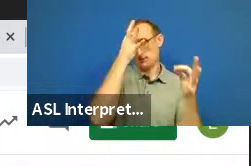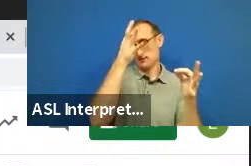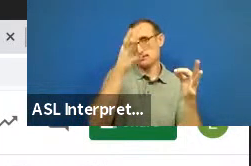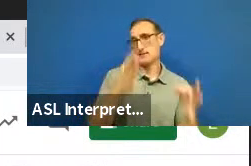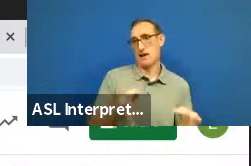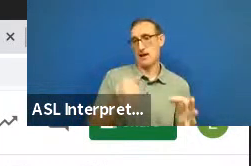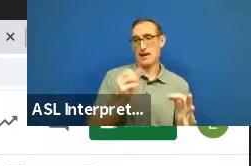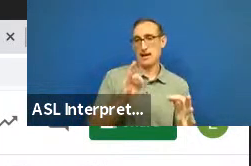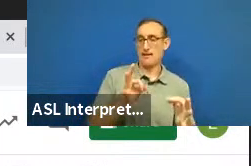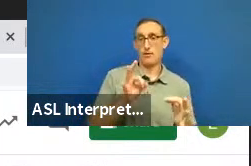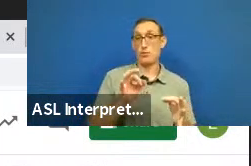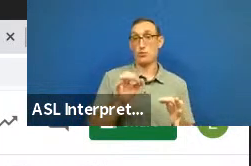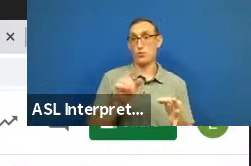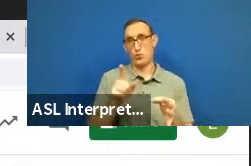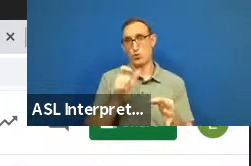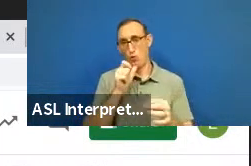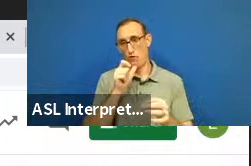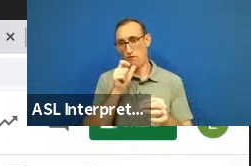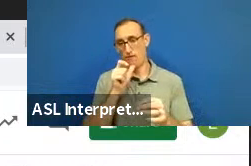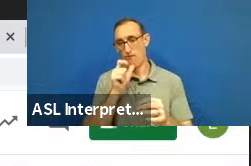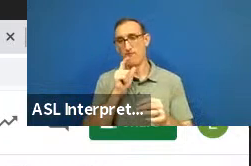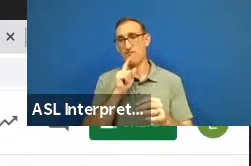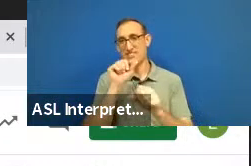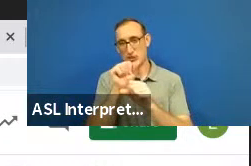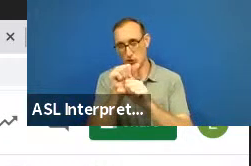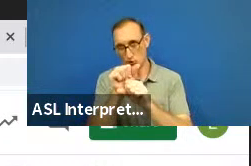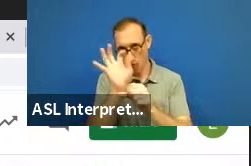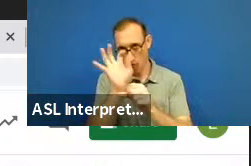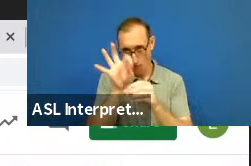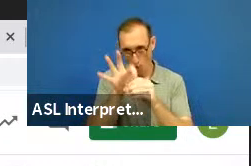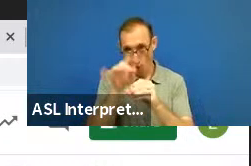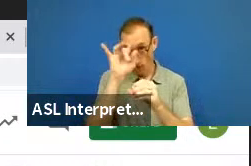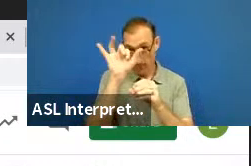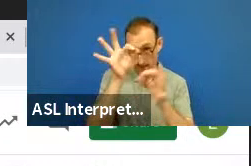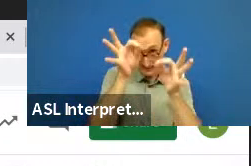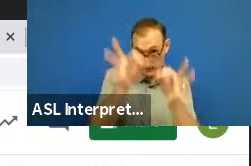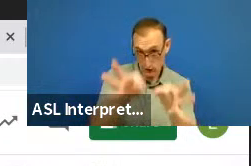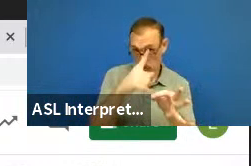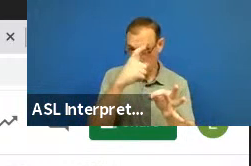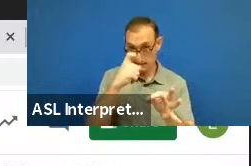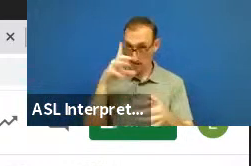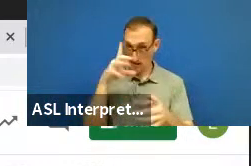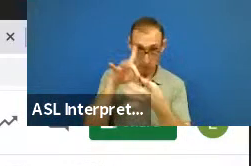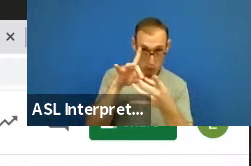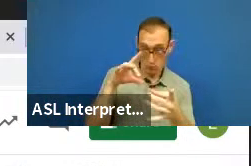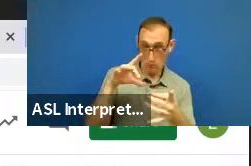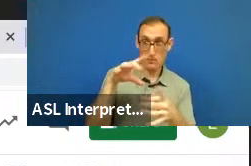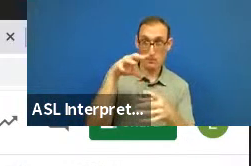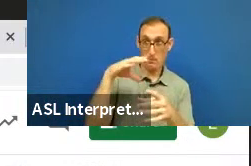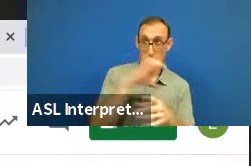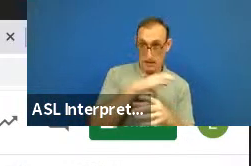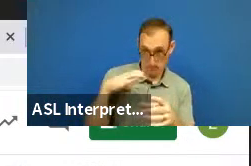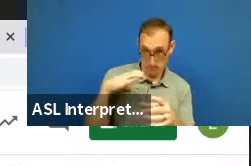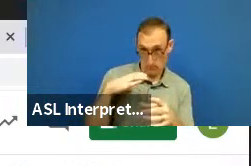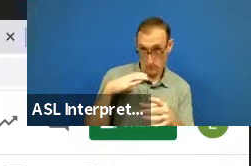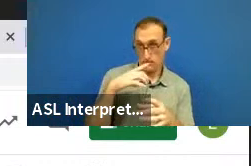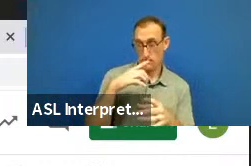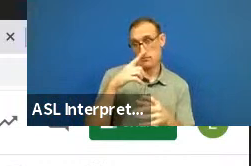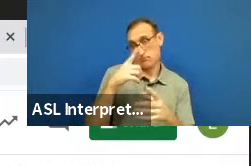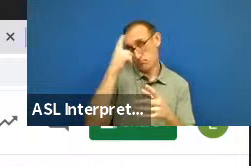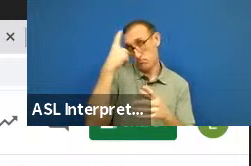don't officially vote for that decision, a decision is in essence made in that committee structure.